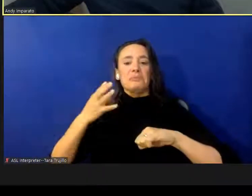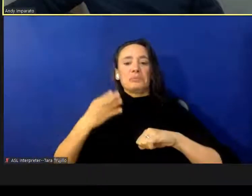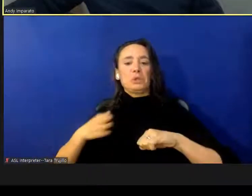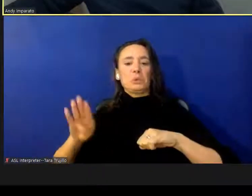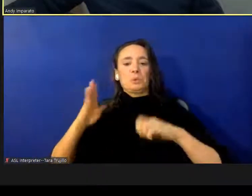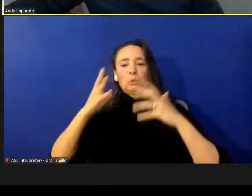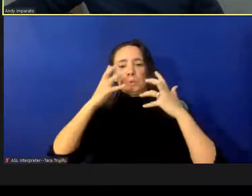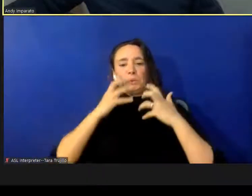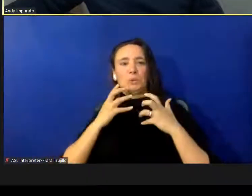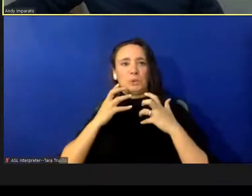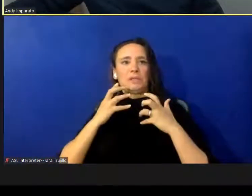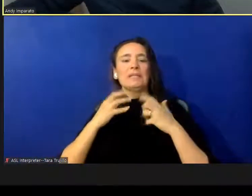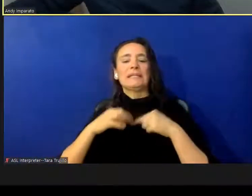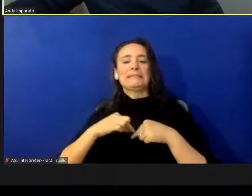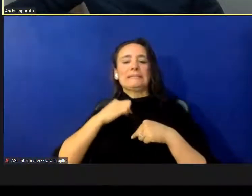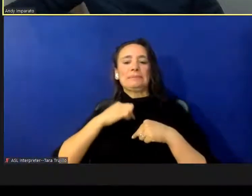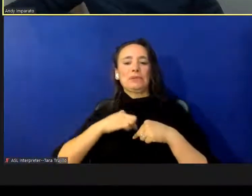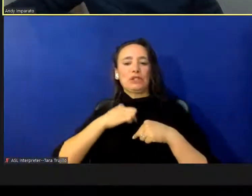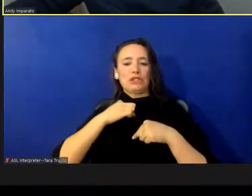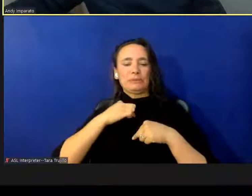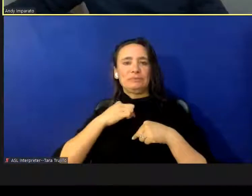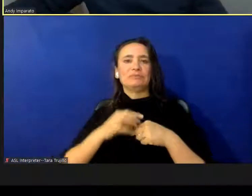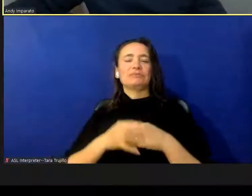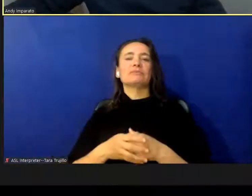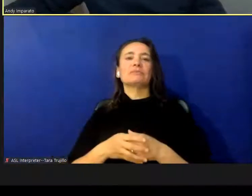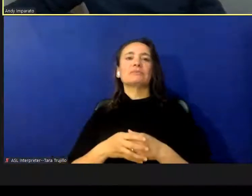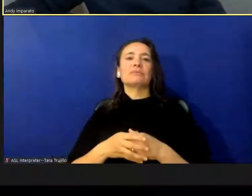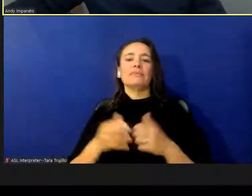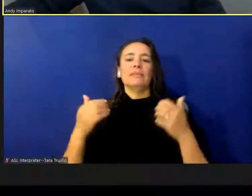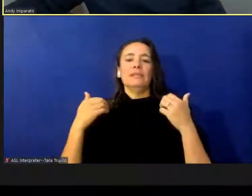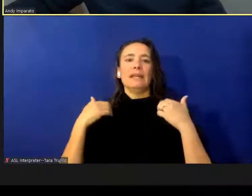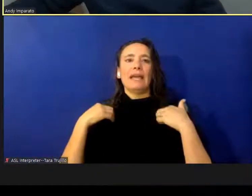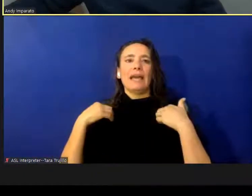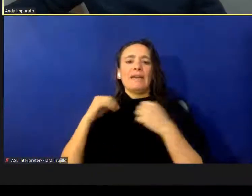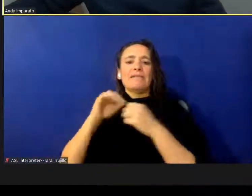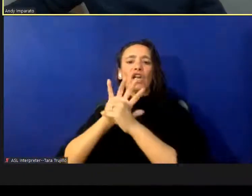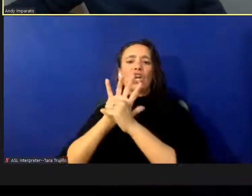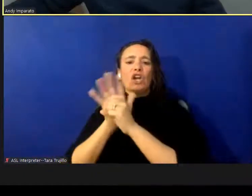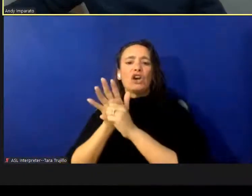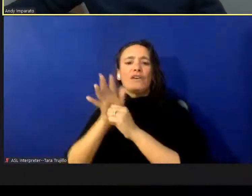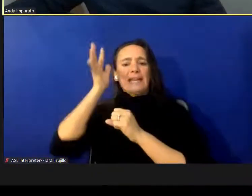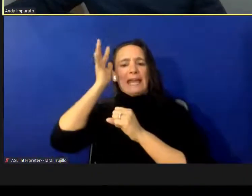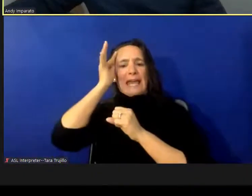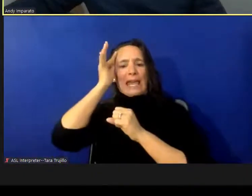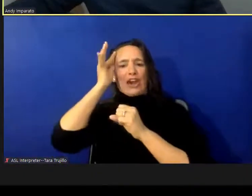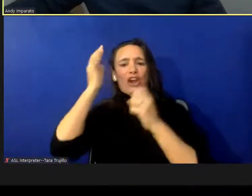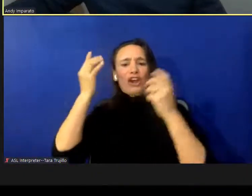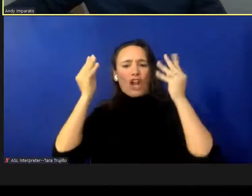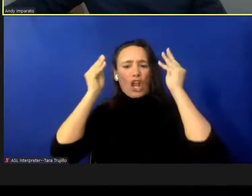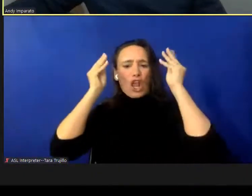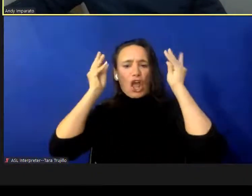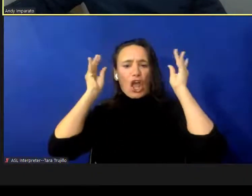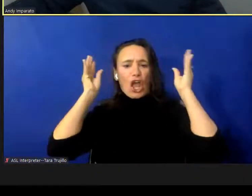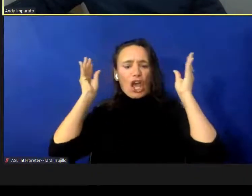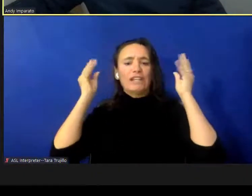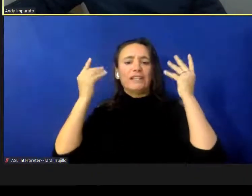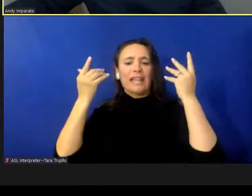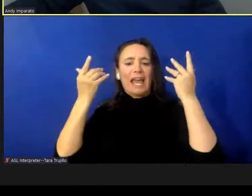at the collar, and I have COVID hair that I put some goop in this morning so it wouldn't look too